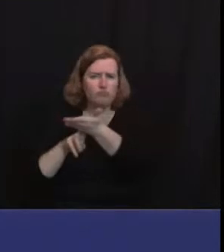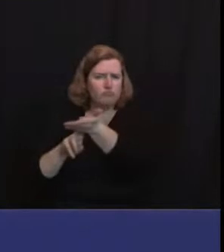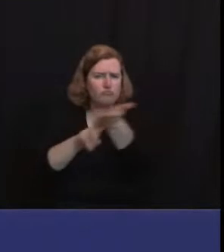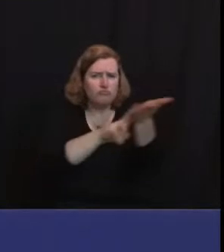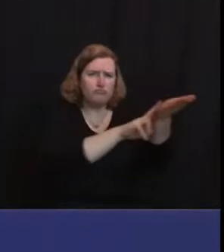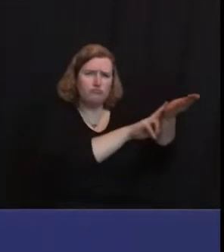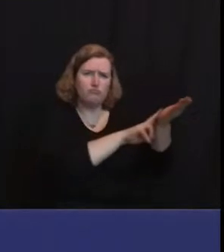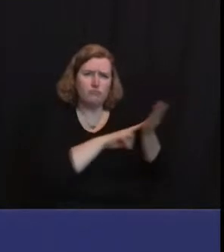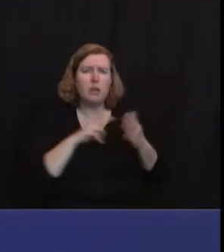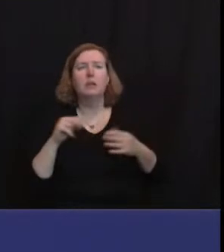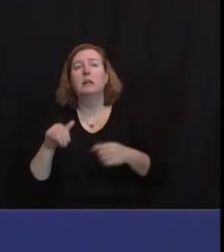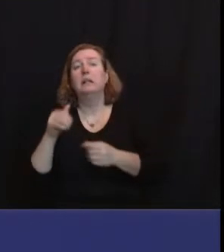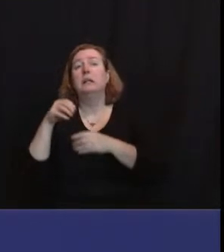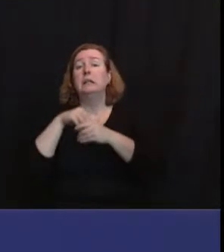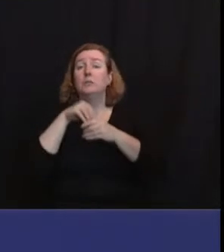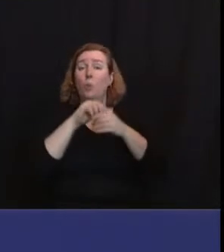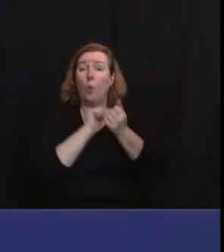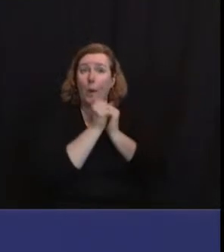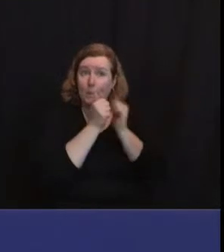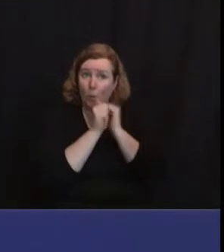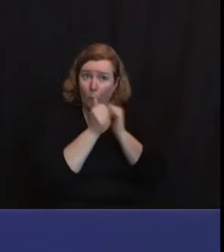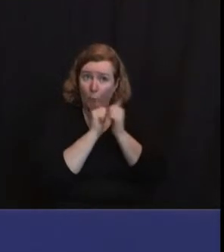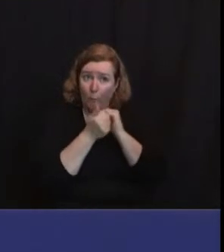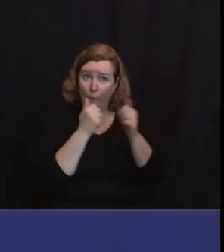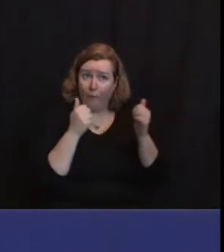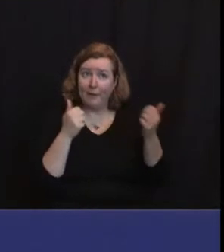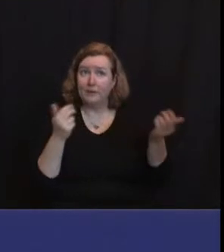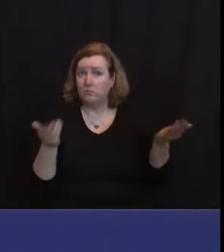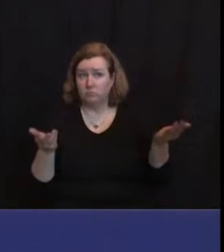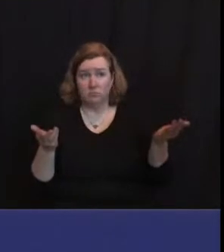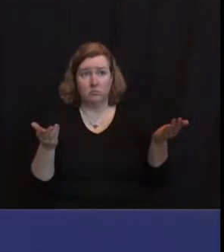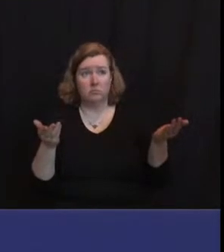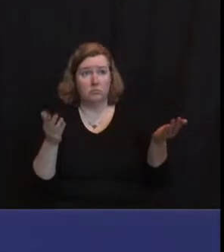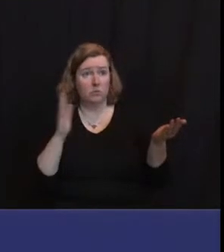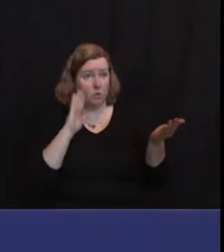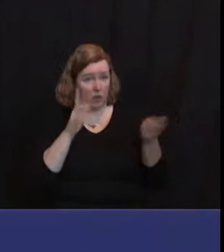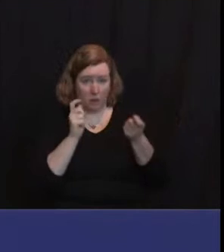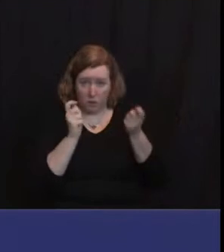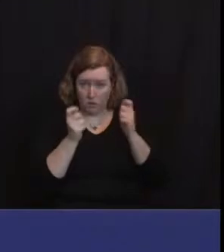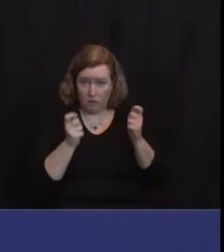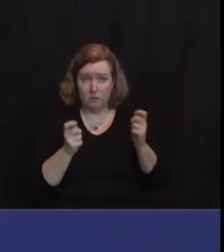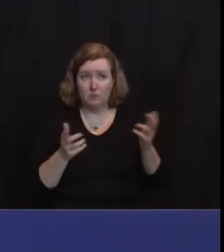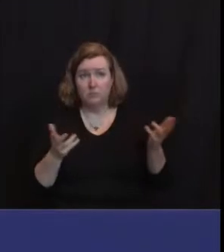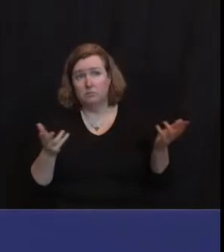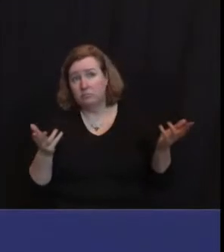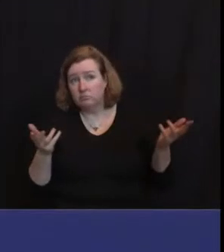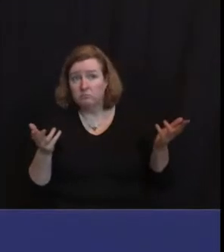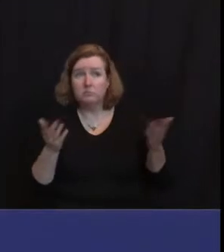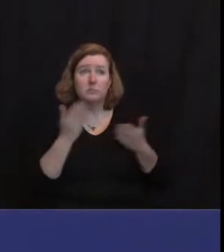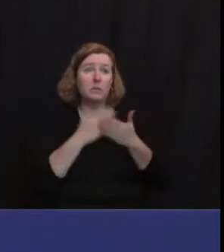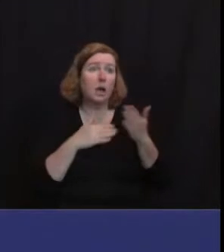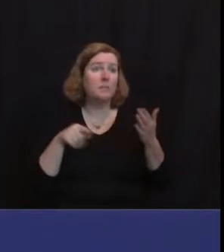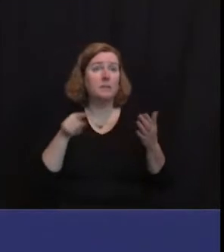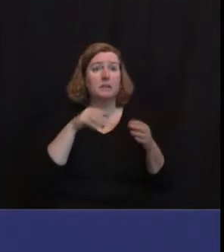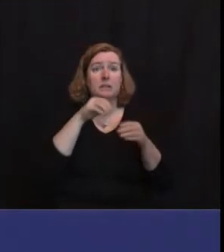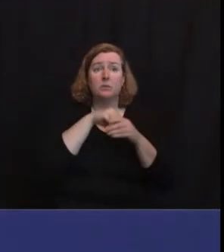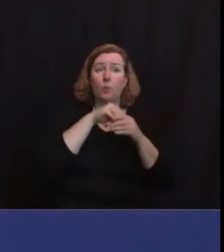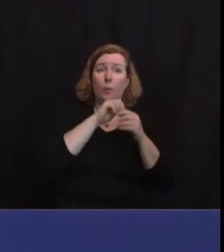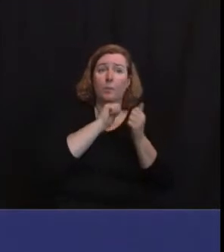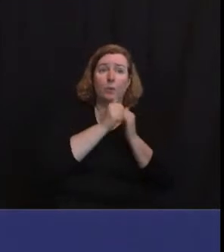sports. We decided not to put them in the remarks. Am I right? We're still going to do that, Paramount. We're going to tweak some indoor sports